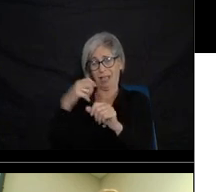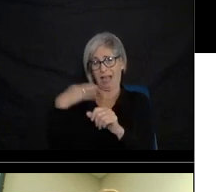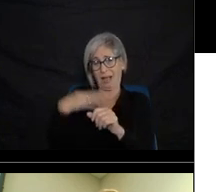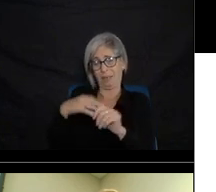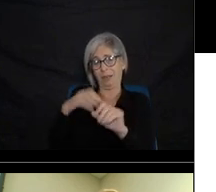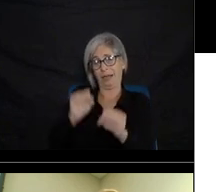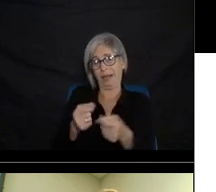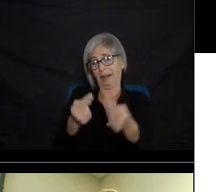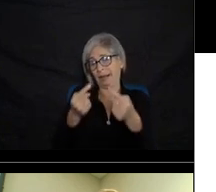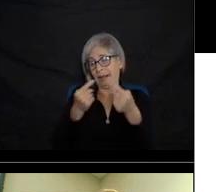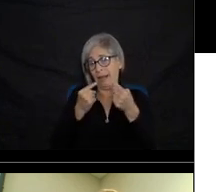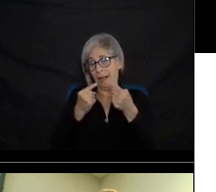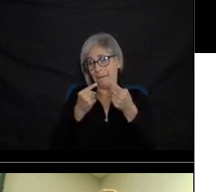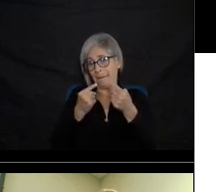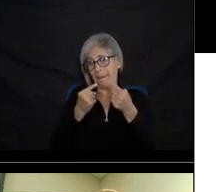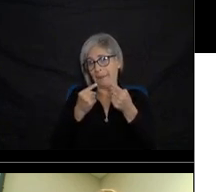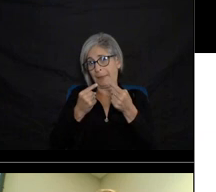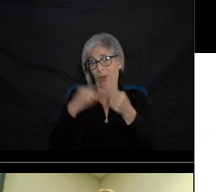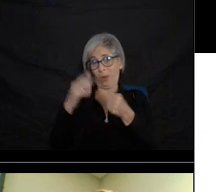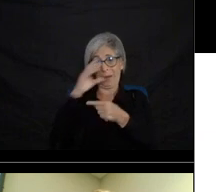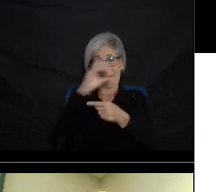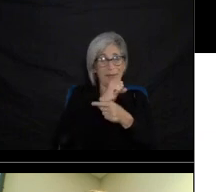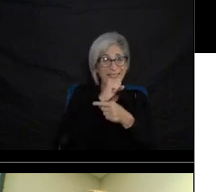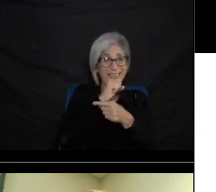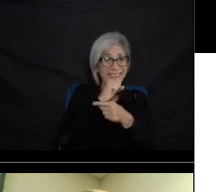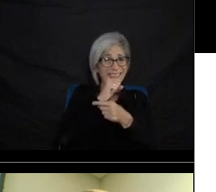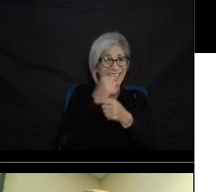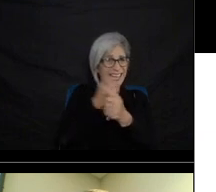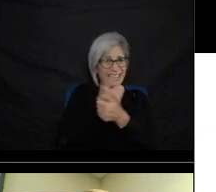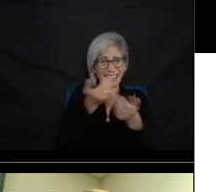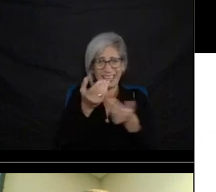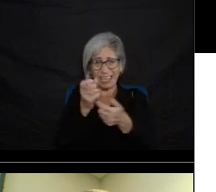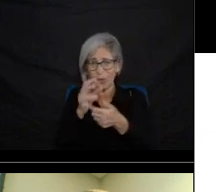come in and we miss out on anything, or are we